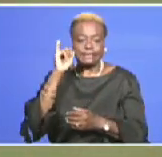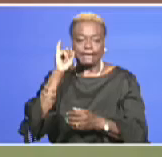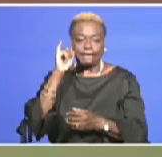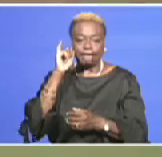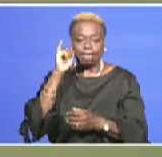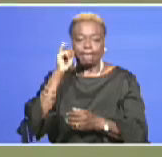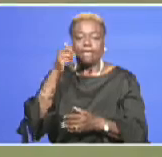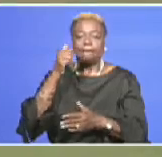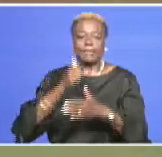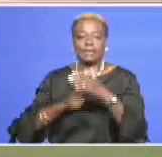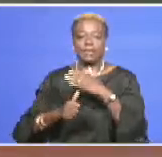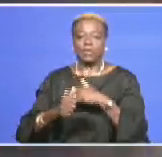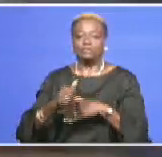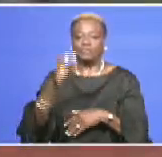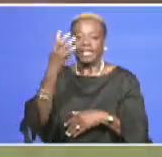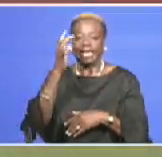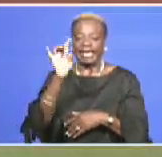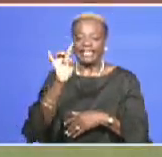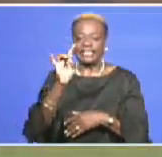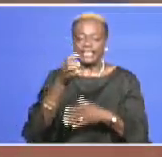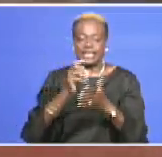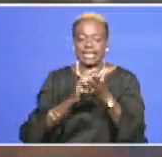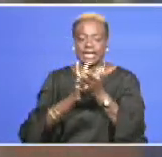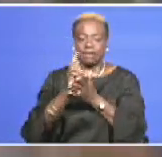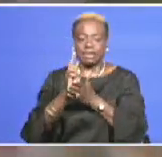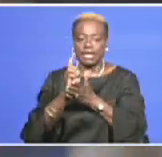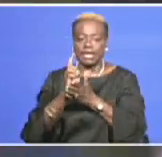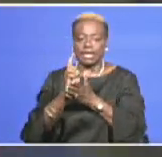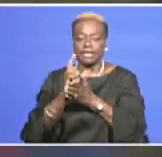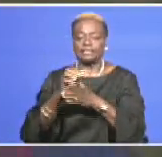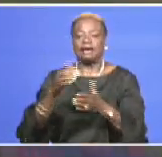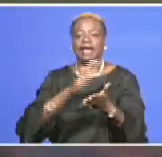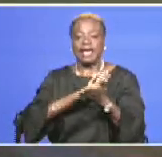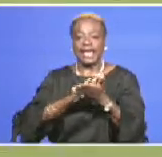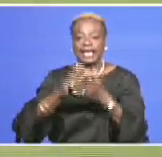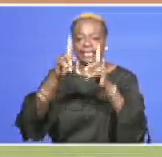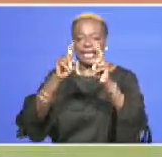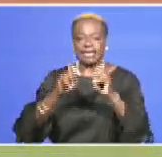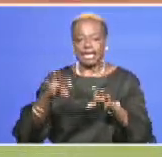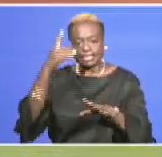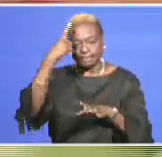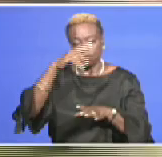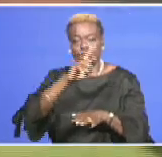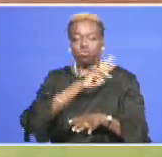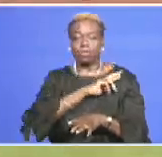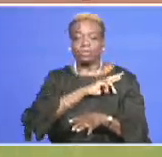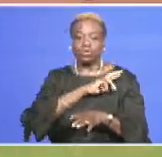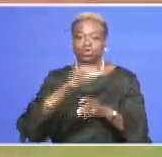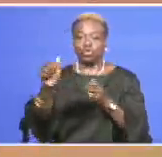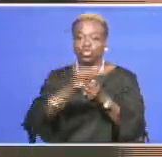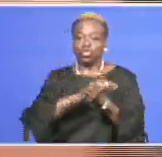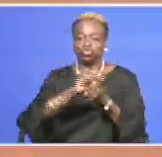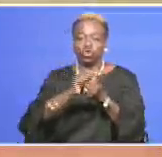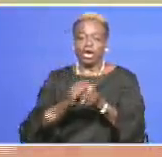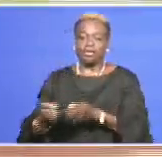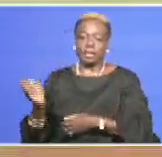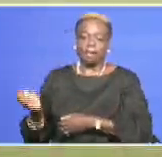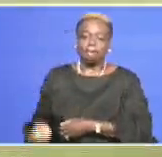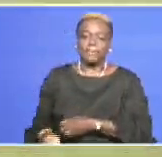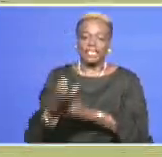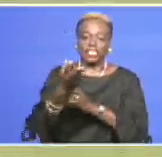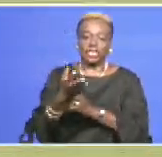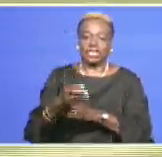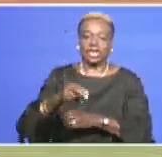A Kane County Cougars. This should be a nice test for Robinson, who destroyed the pitching in the Northwest League to the tune